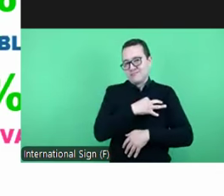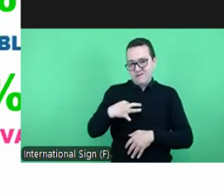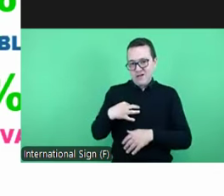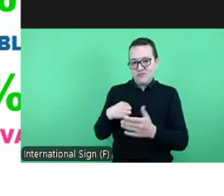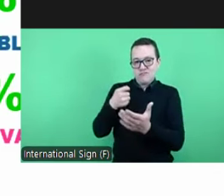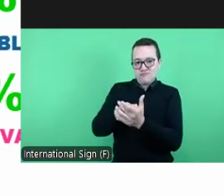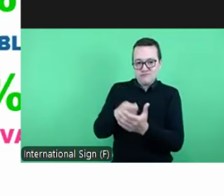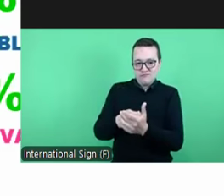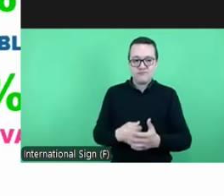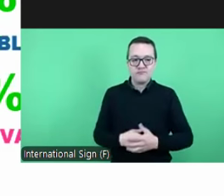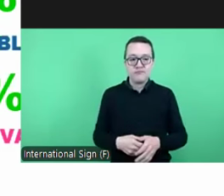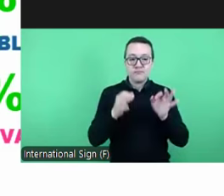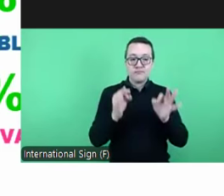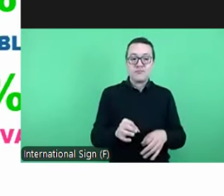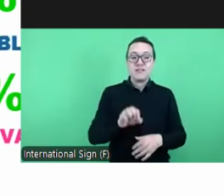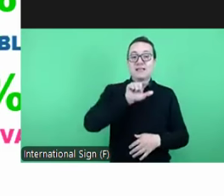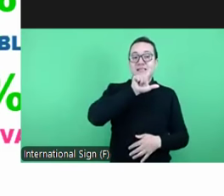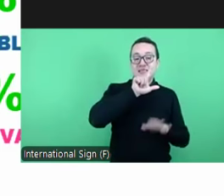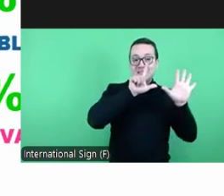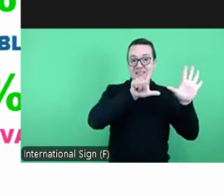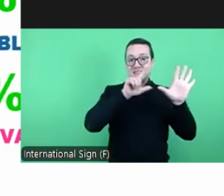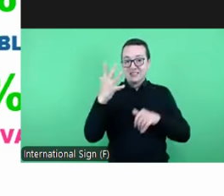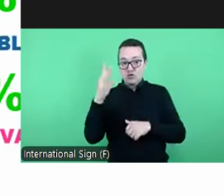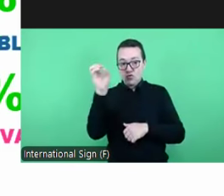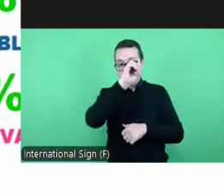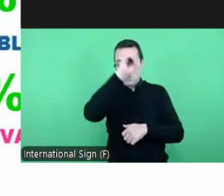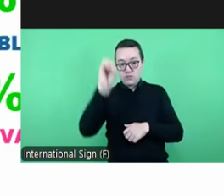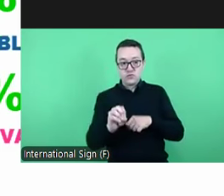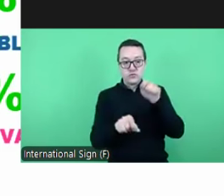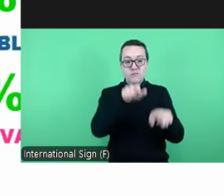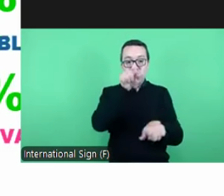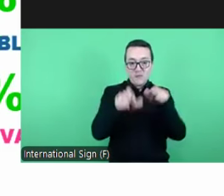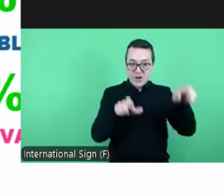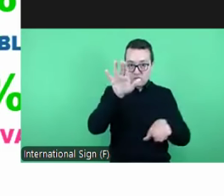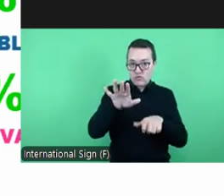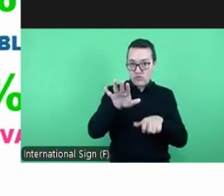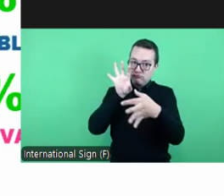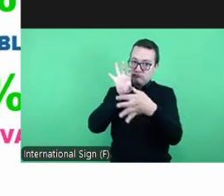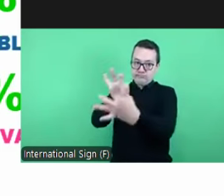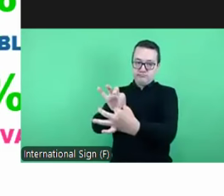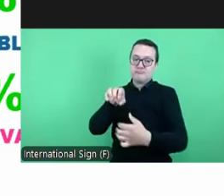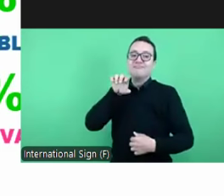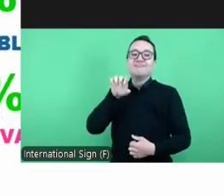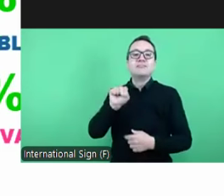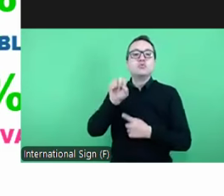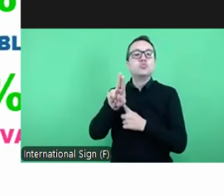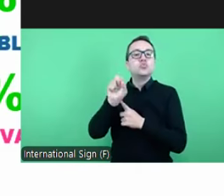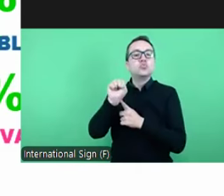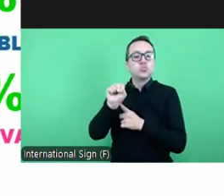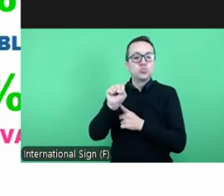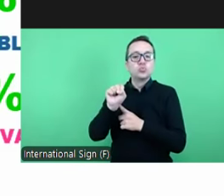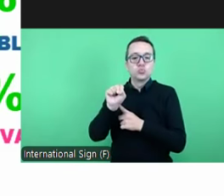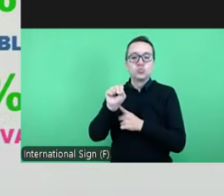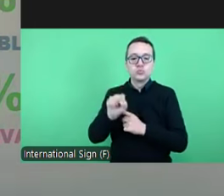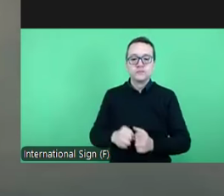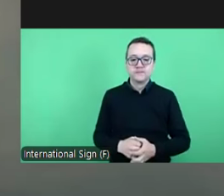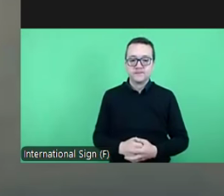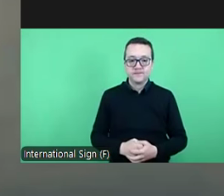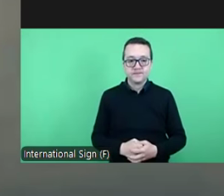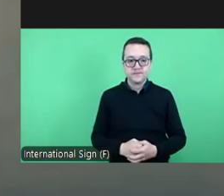of população the brasileira Brazilian depende income exclusivamente do SUS. is of the Brazilian